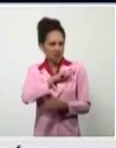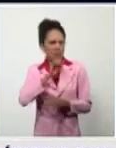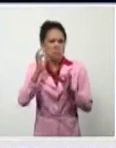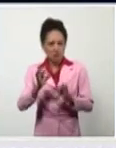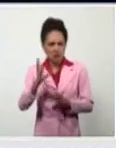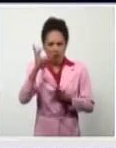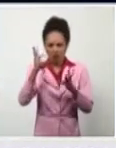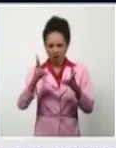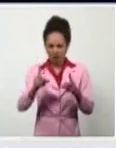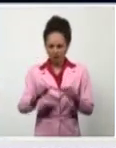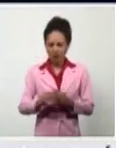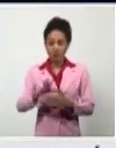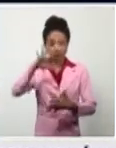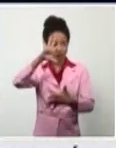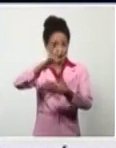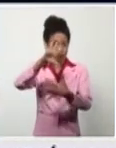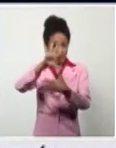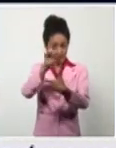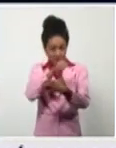The countries